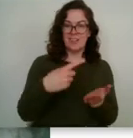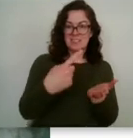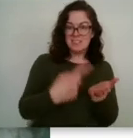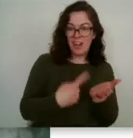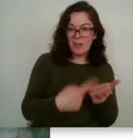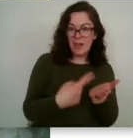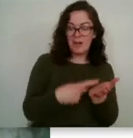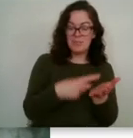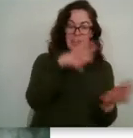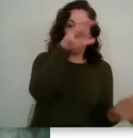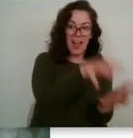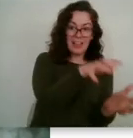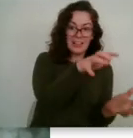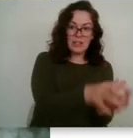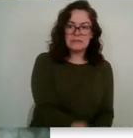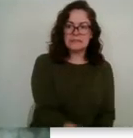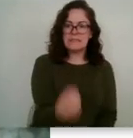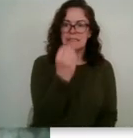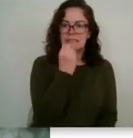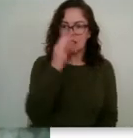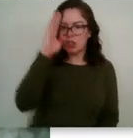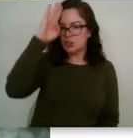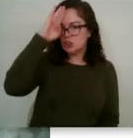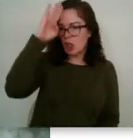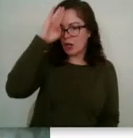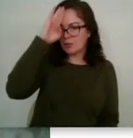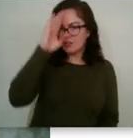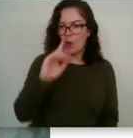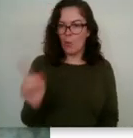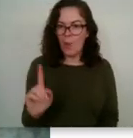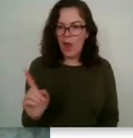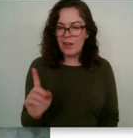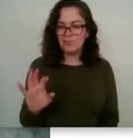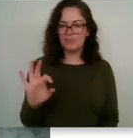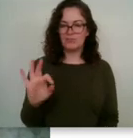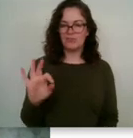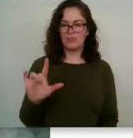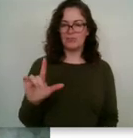alligators sometimes eat sharks in Florida.